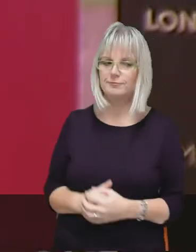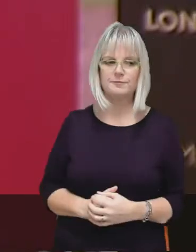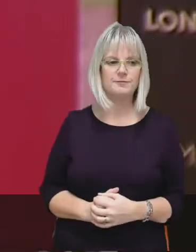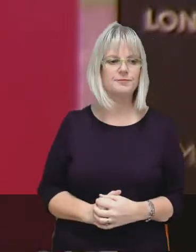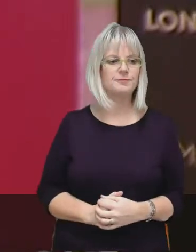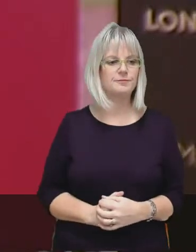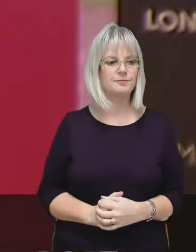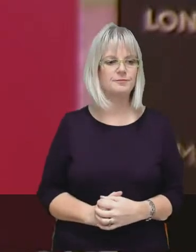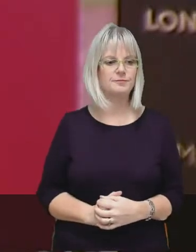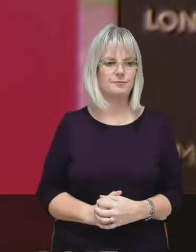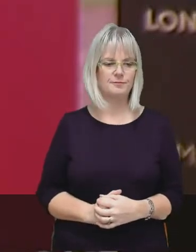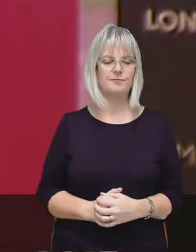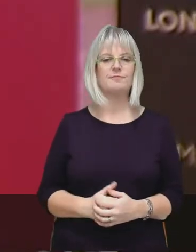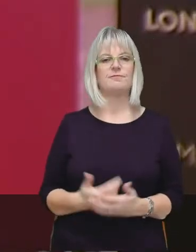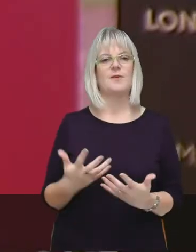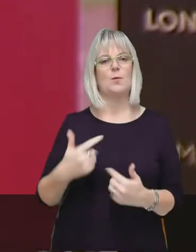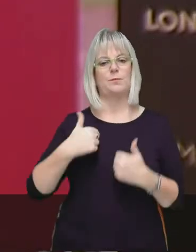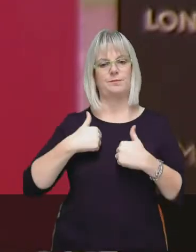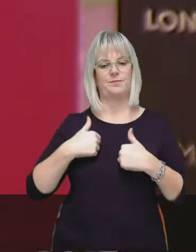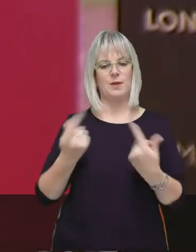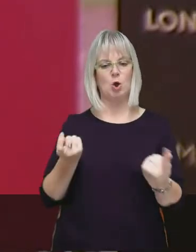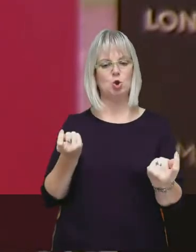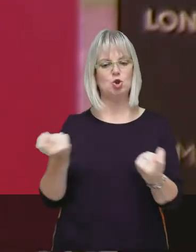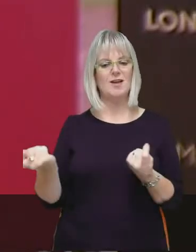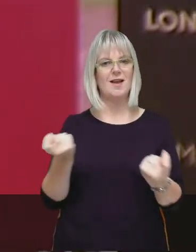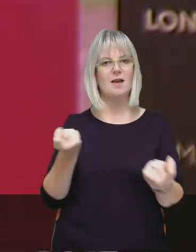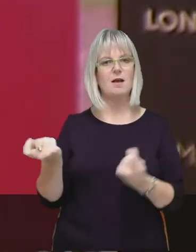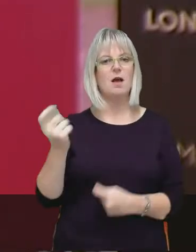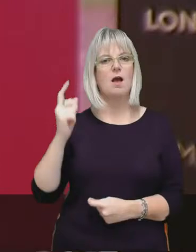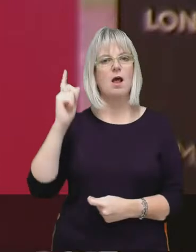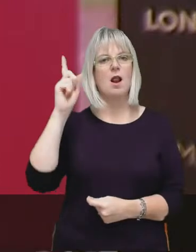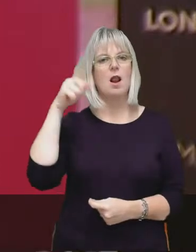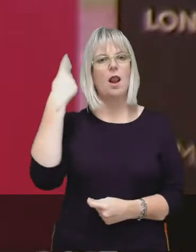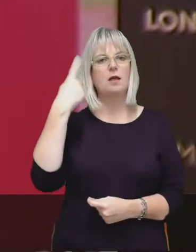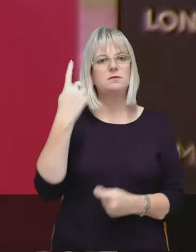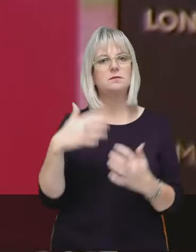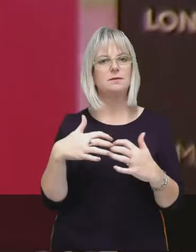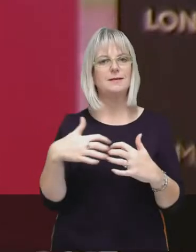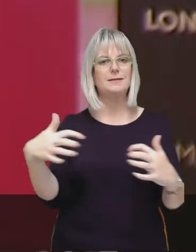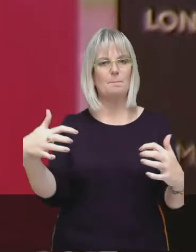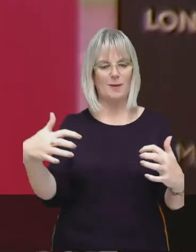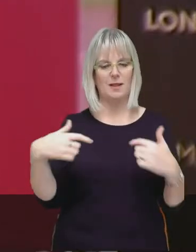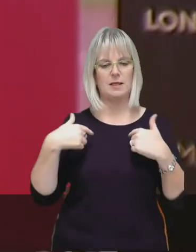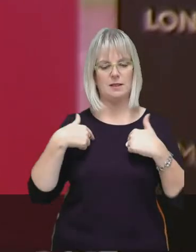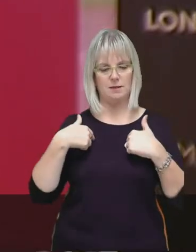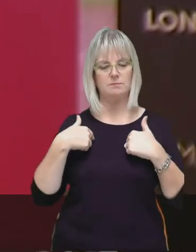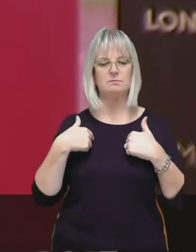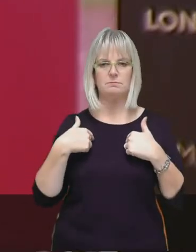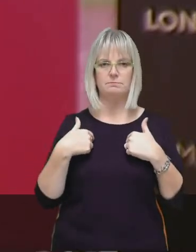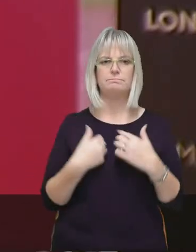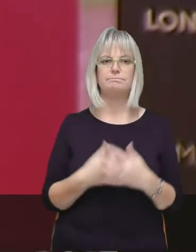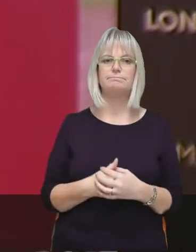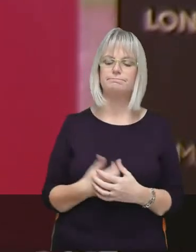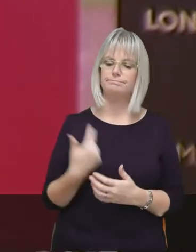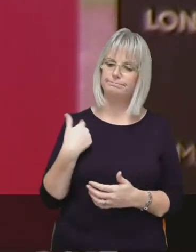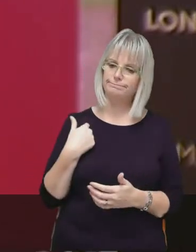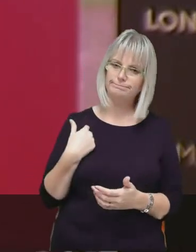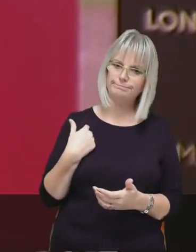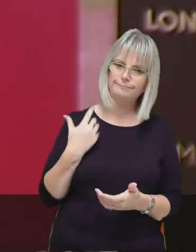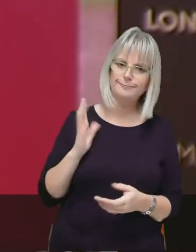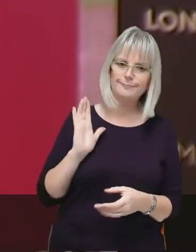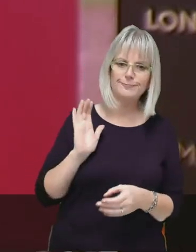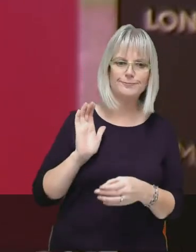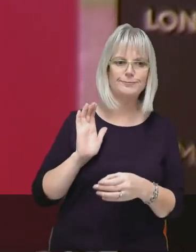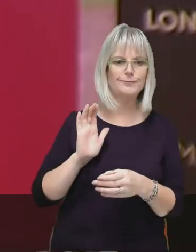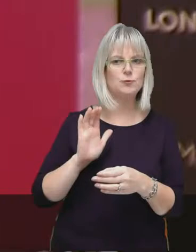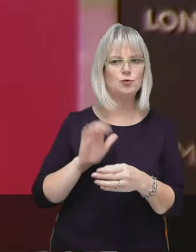the chair of the London Assembly. I join you today as we face an extraordinary period in